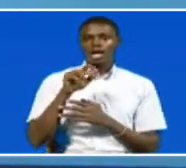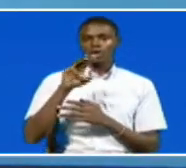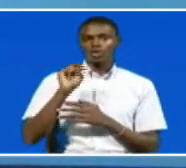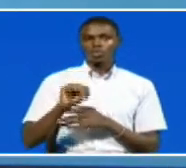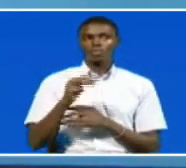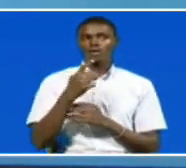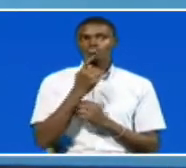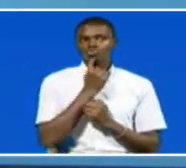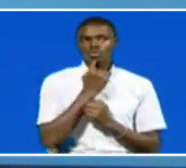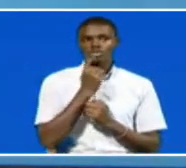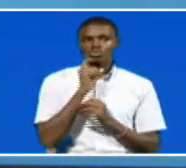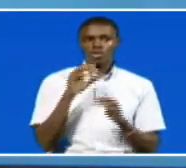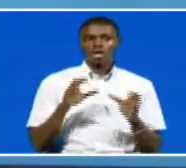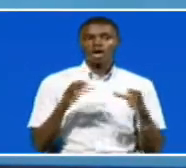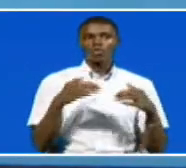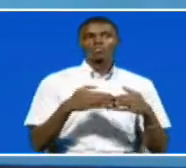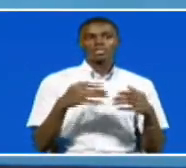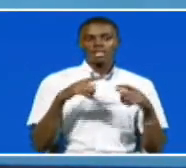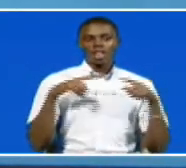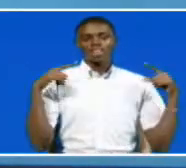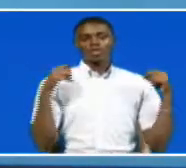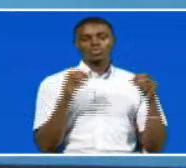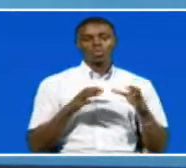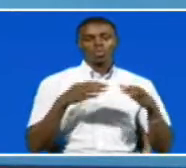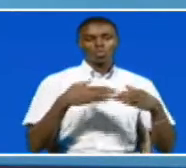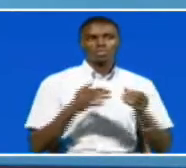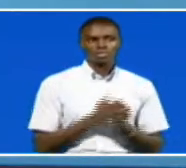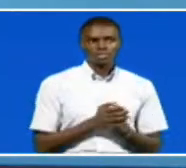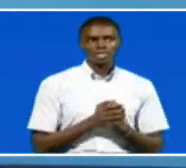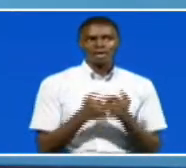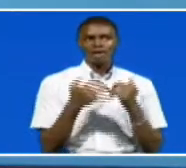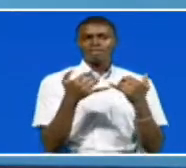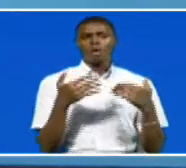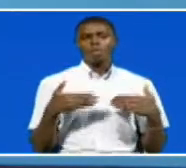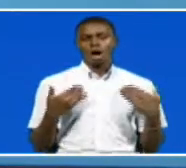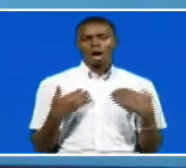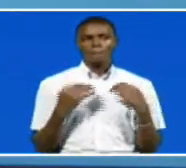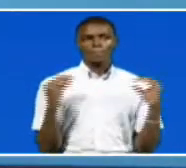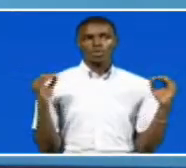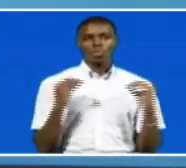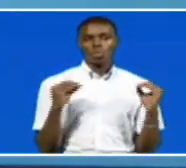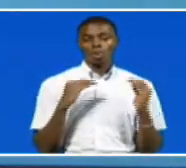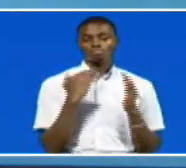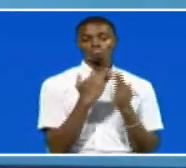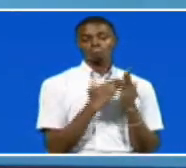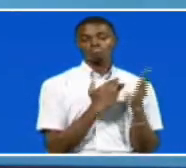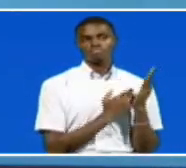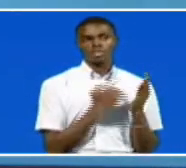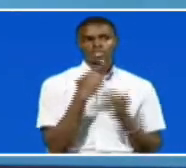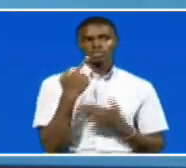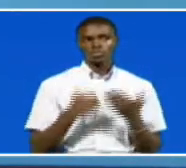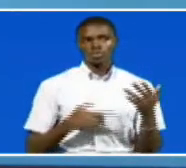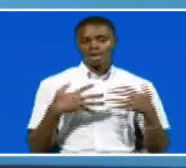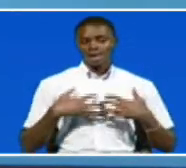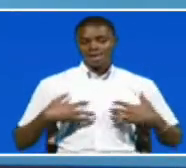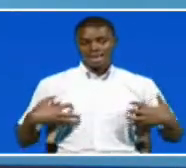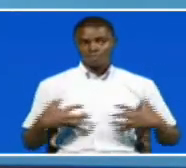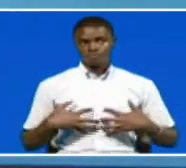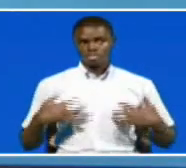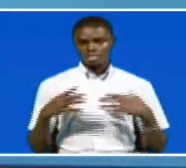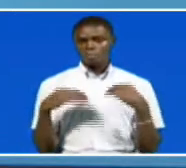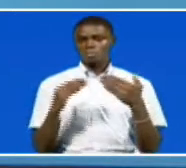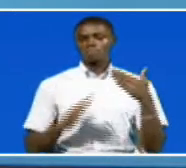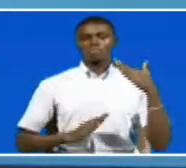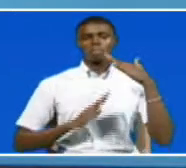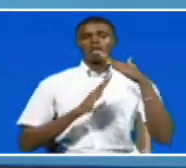The Turkana community, which is the host community, is however unhappy over the program. It claims that refugees are being given